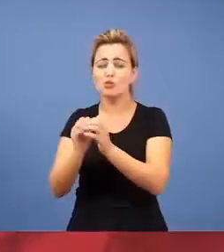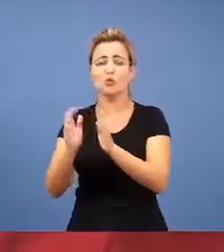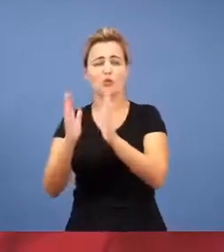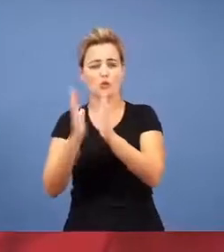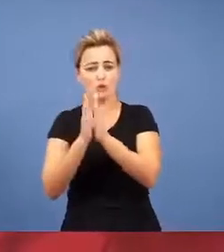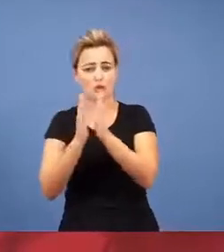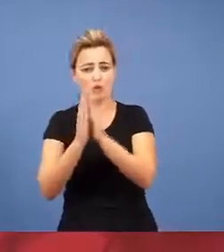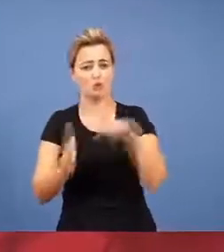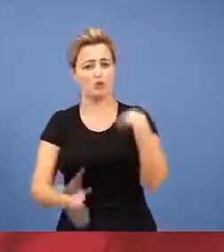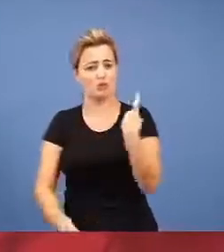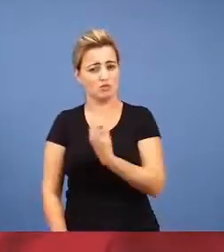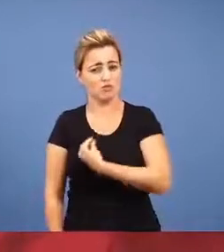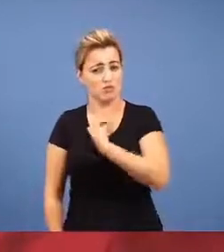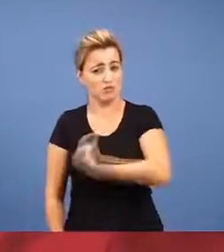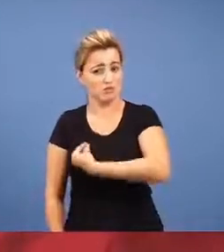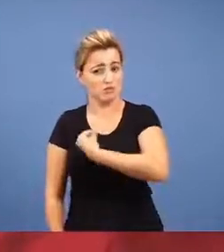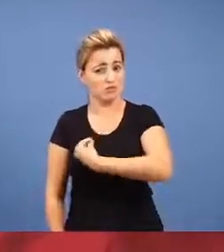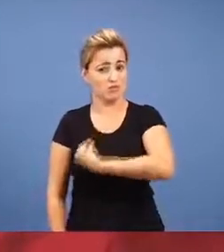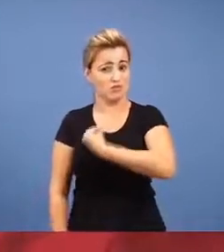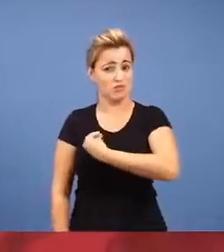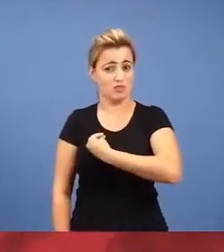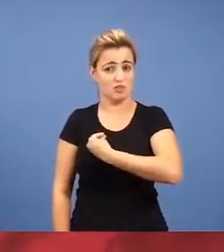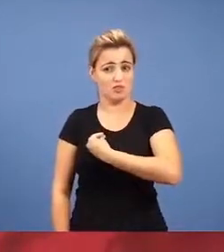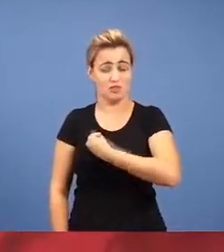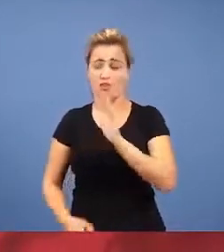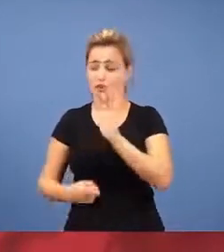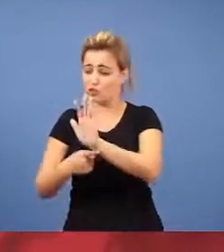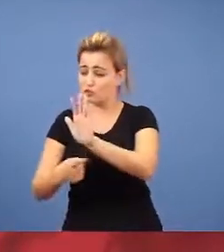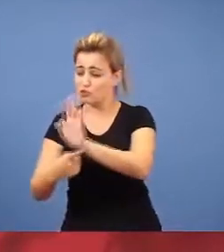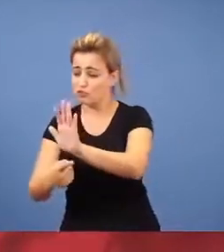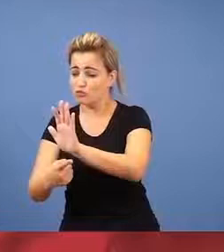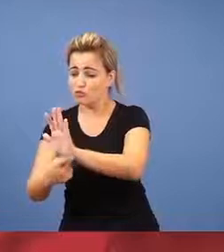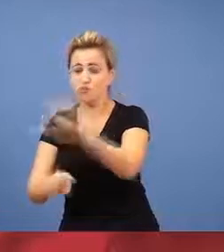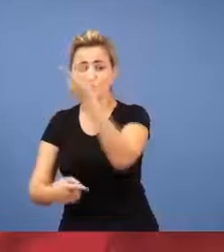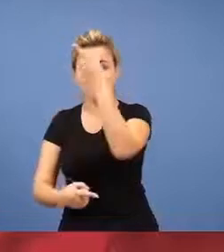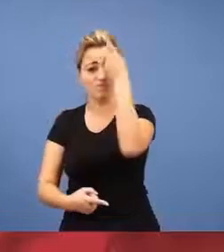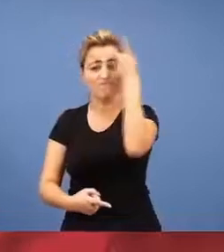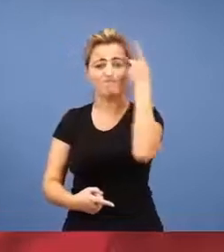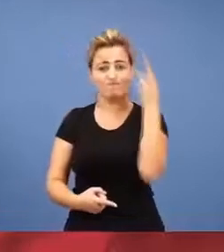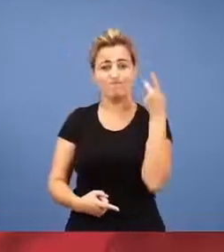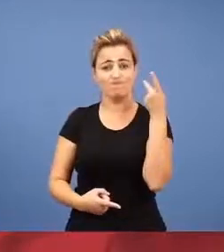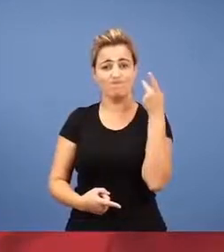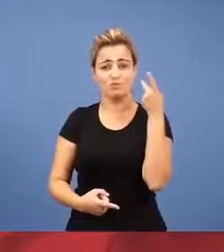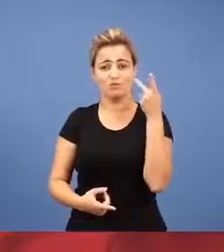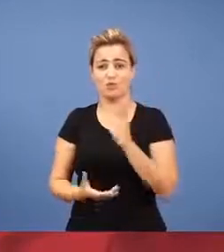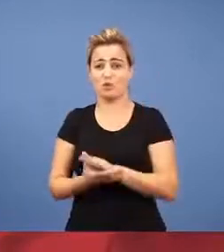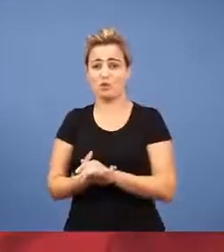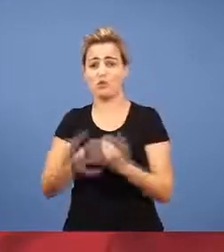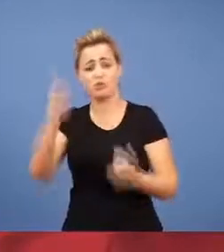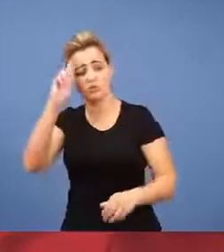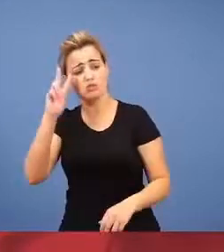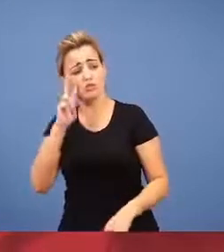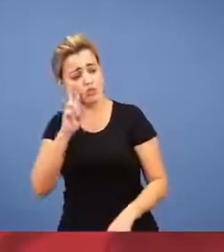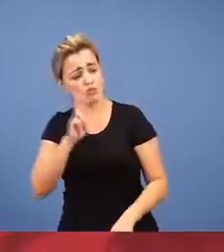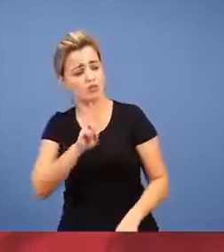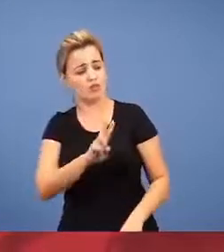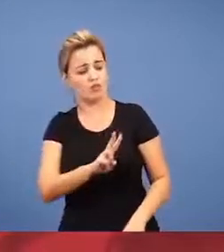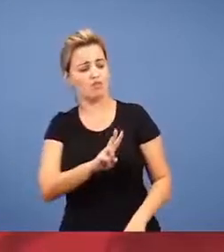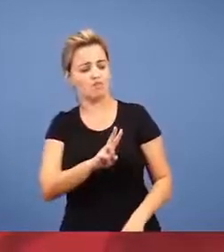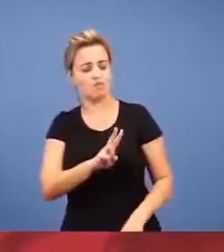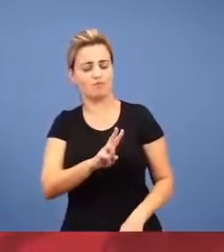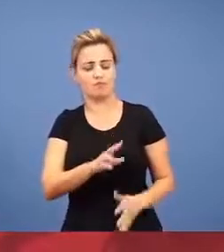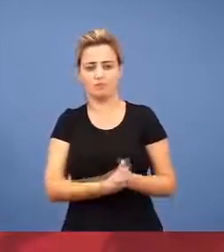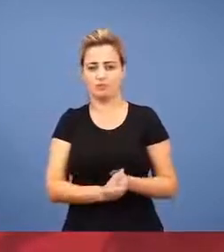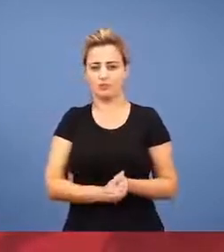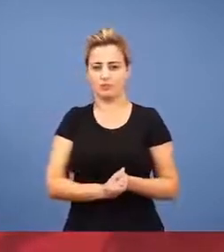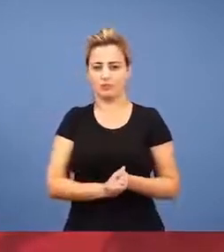us, praying for us. Like a glass of water that you give someone, to a small one, it is worth